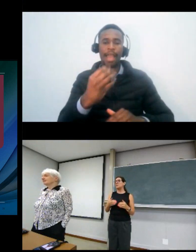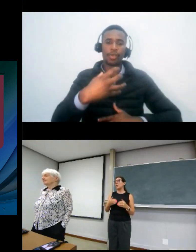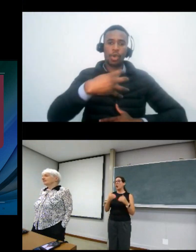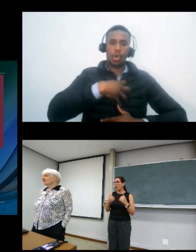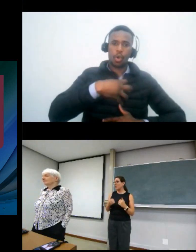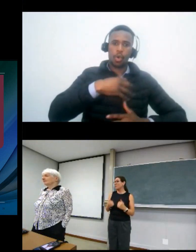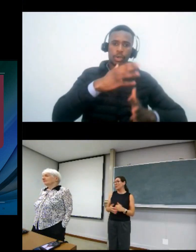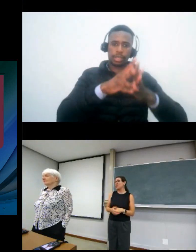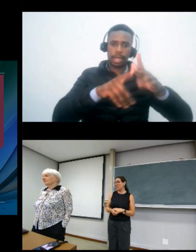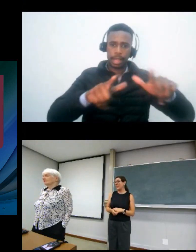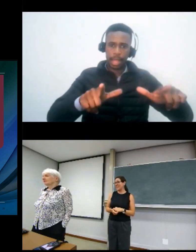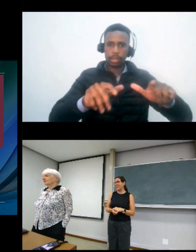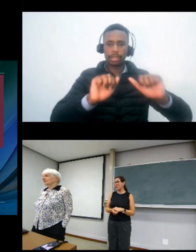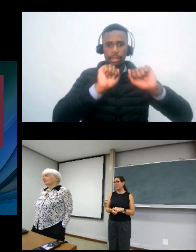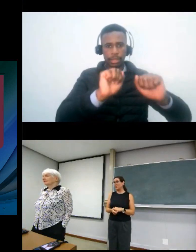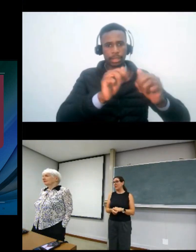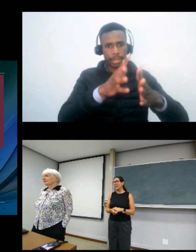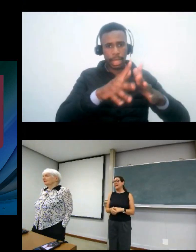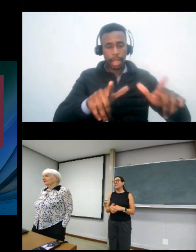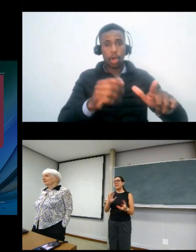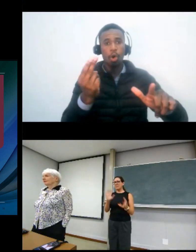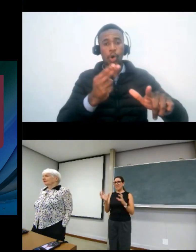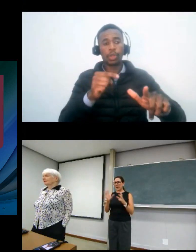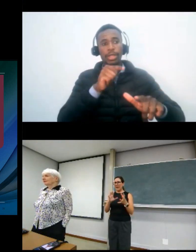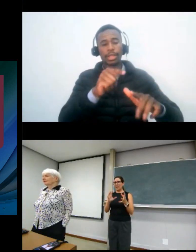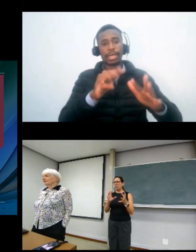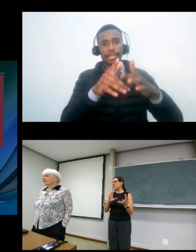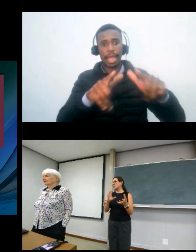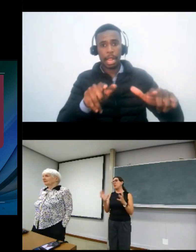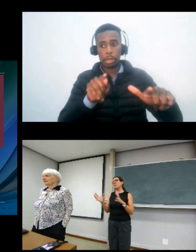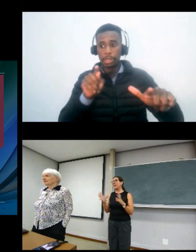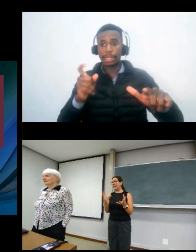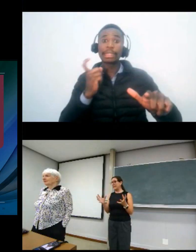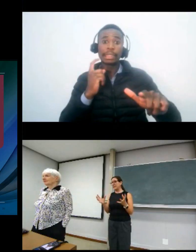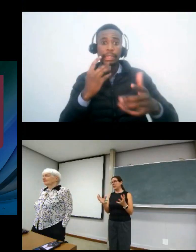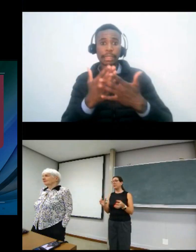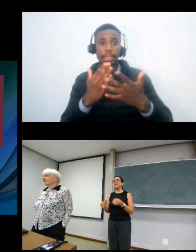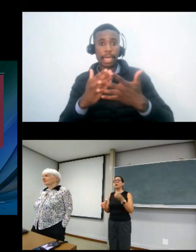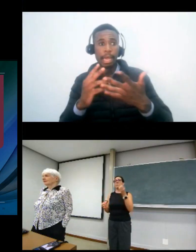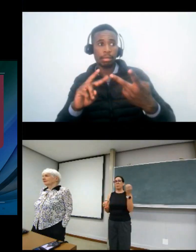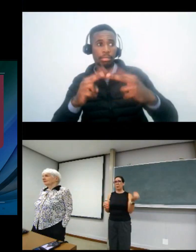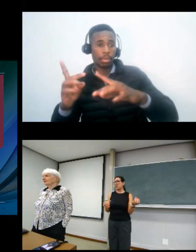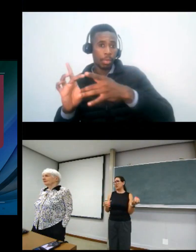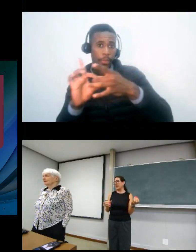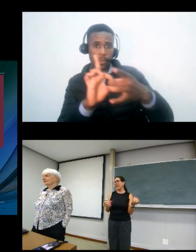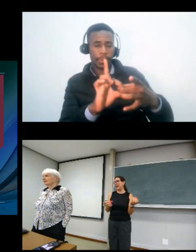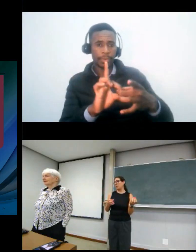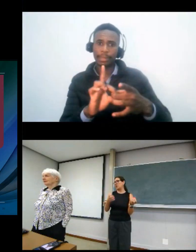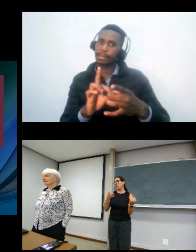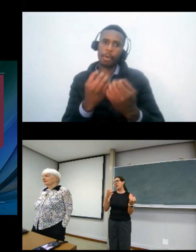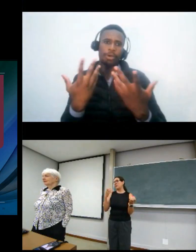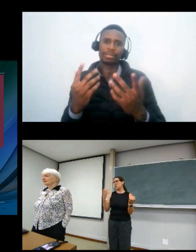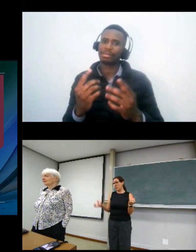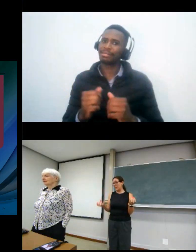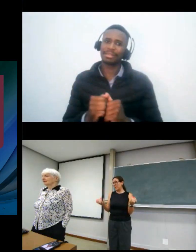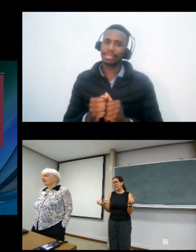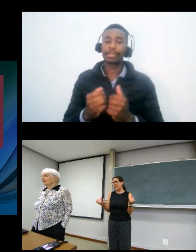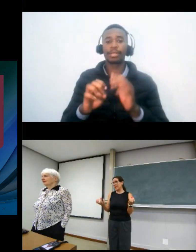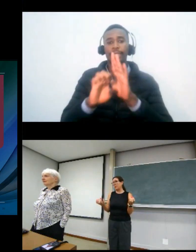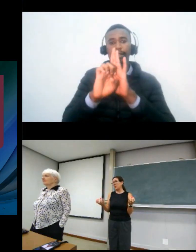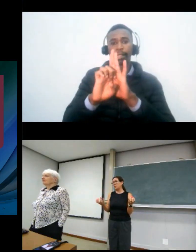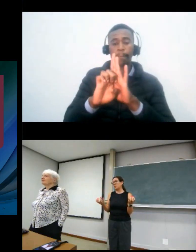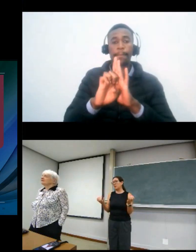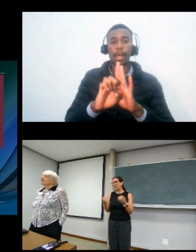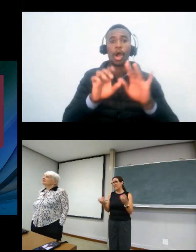sign languages are not mutually intelligible. Some sign languages that are related, for example, British Sign Language and